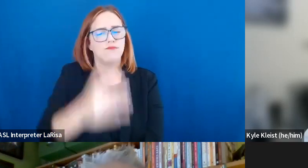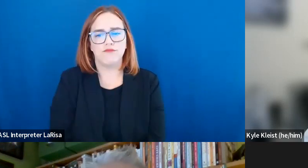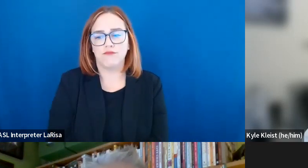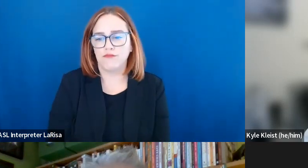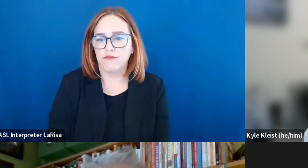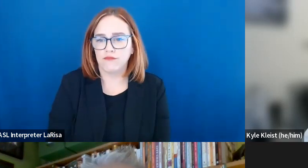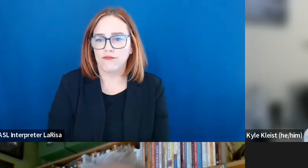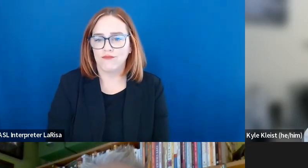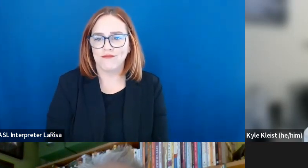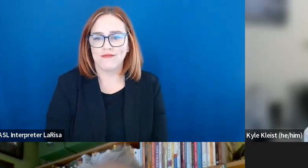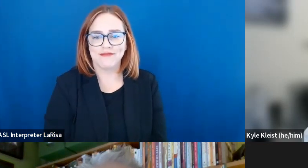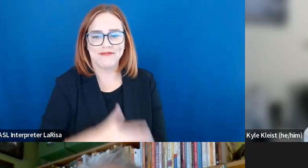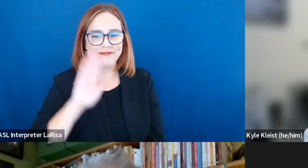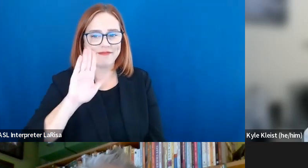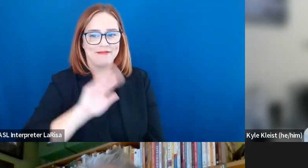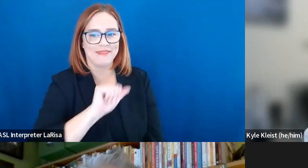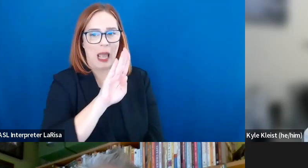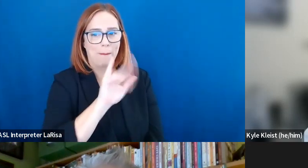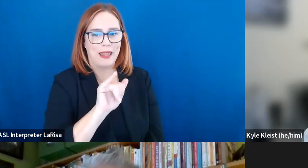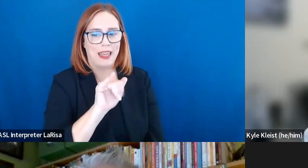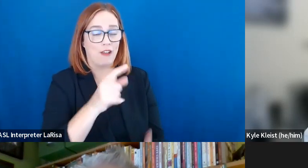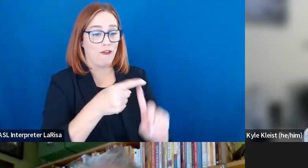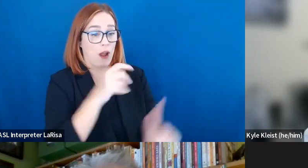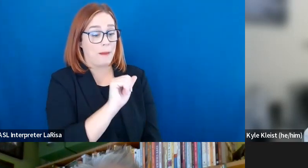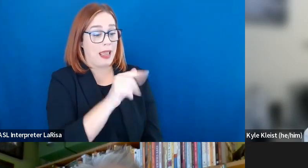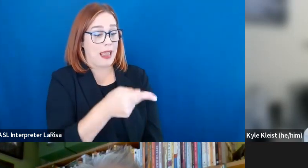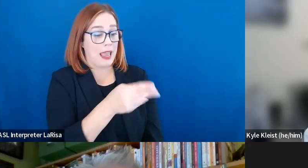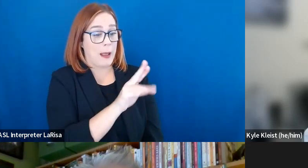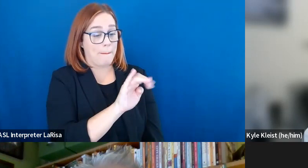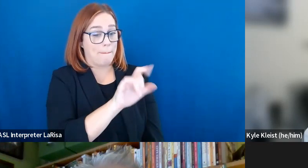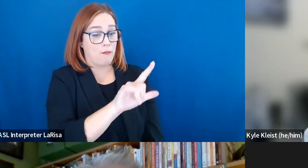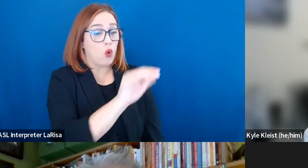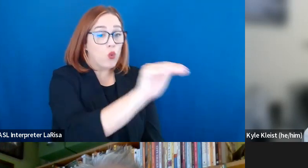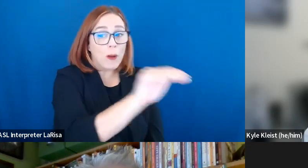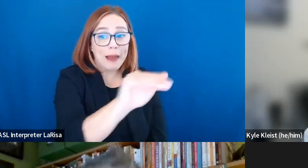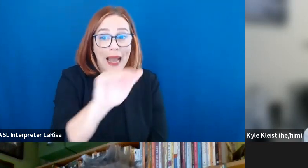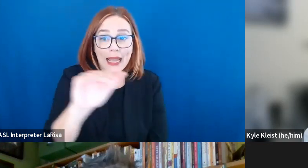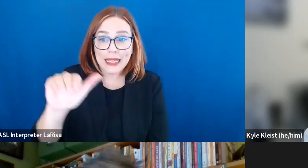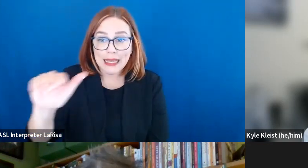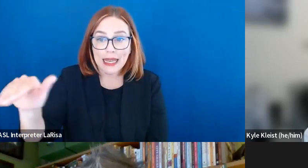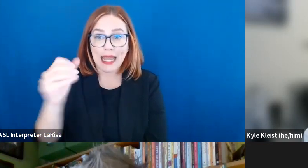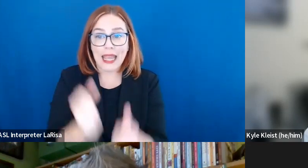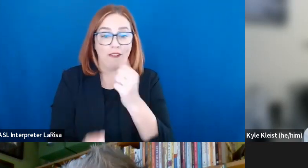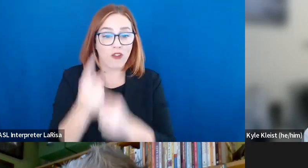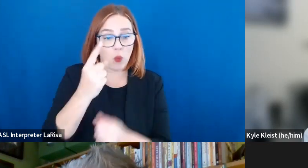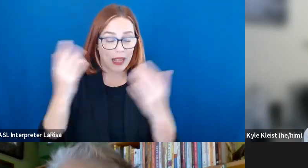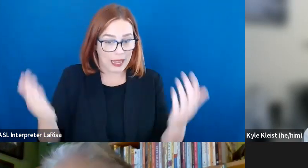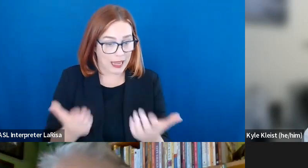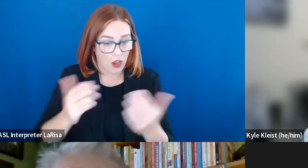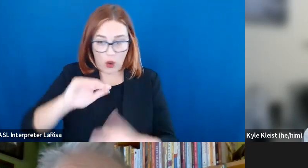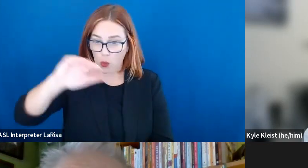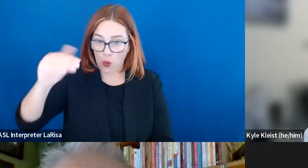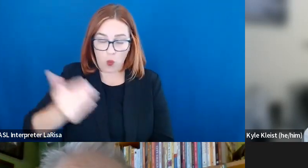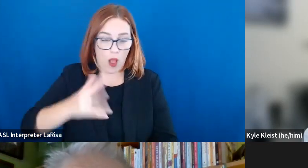This is Abby from April. A reminder that everybody here is welcome to participate. There is a